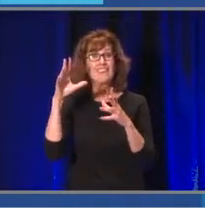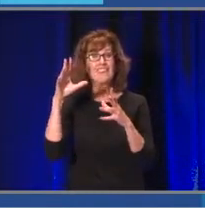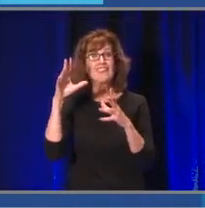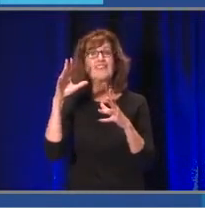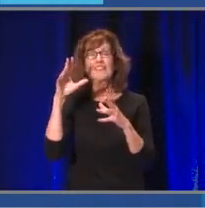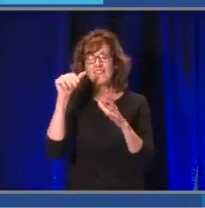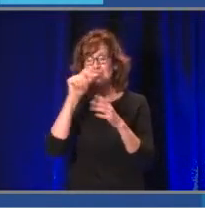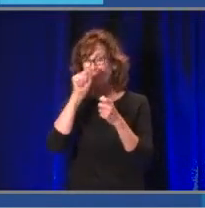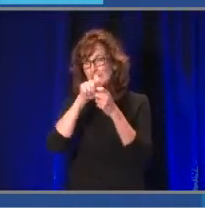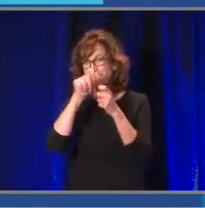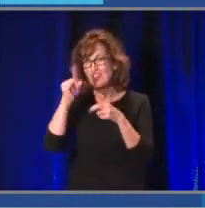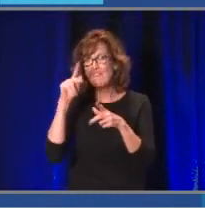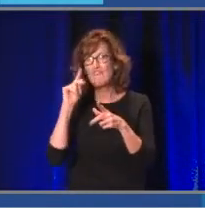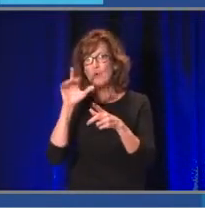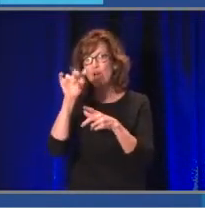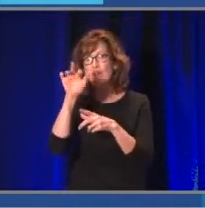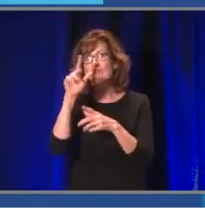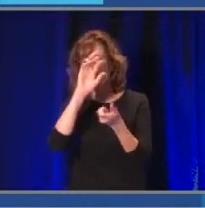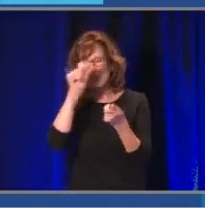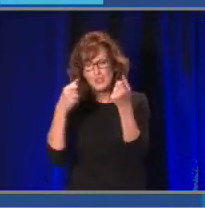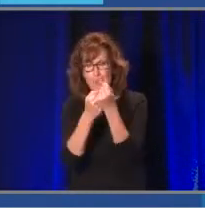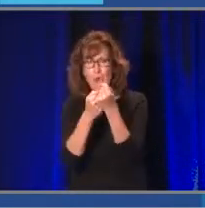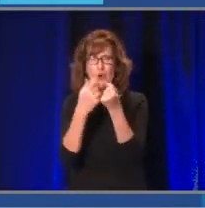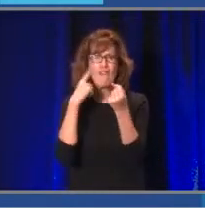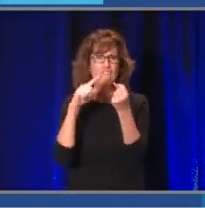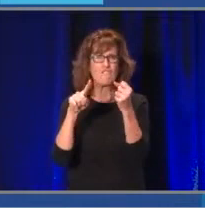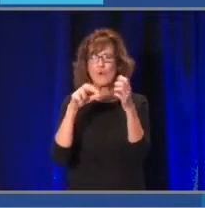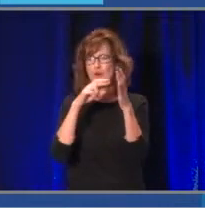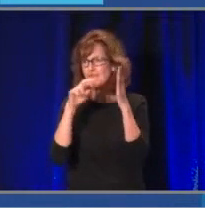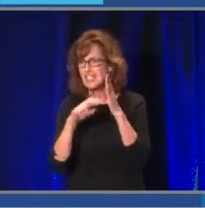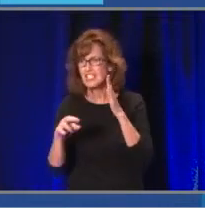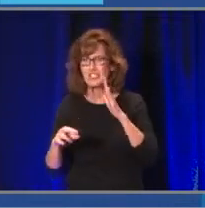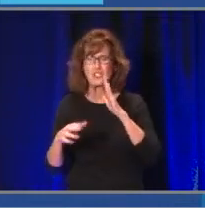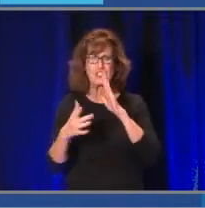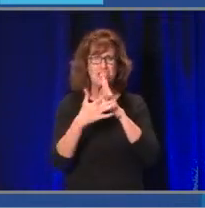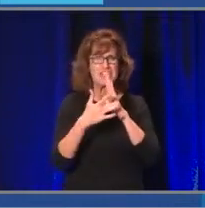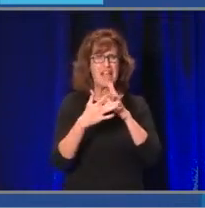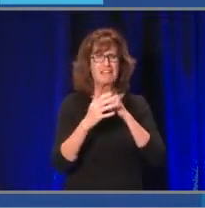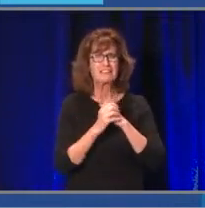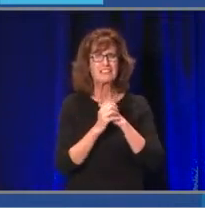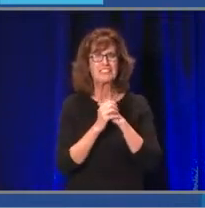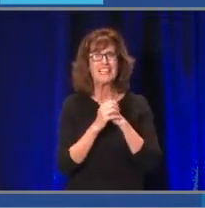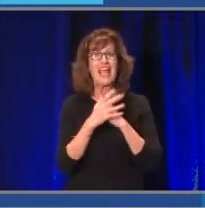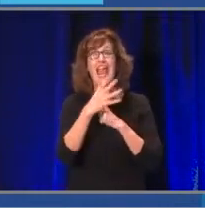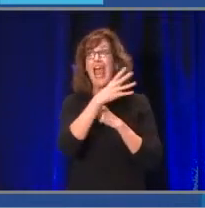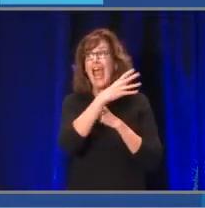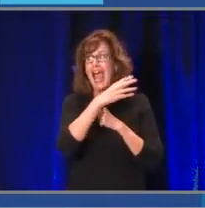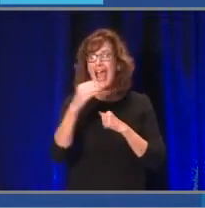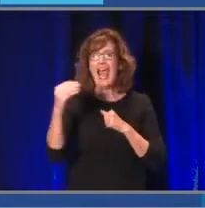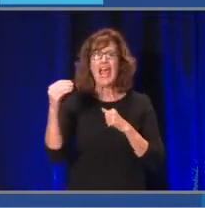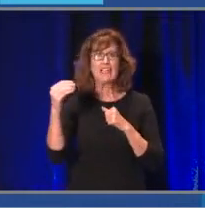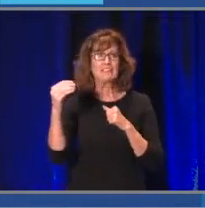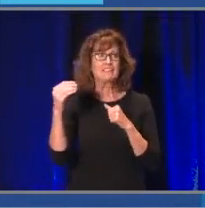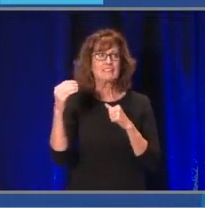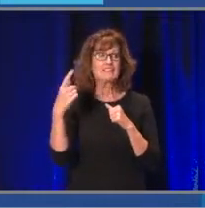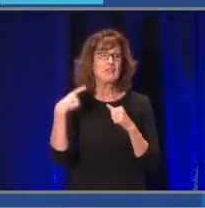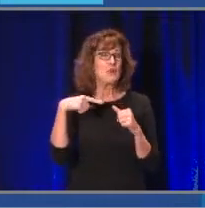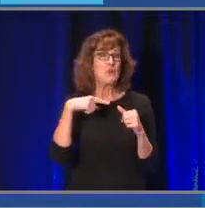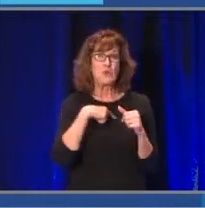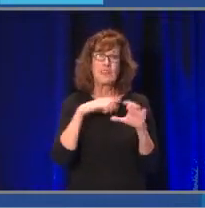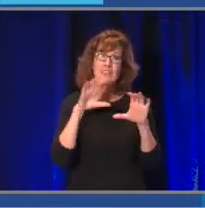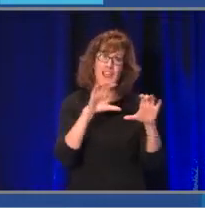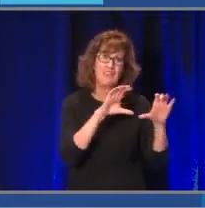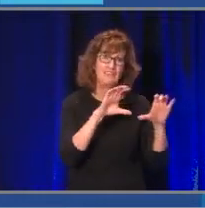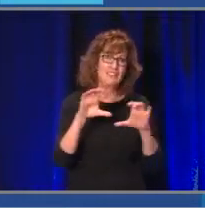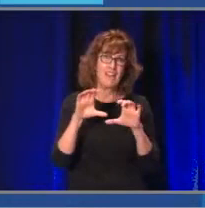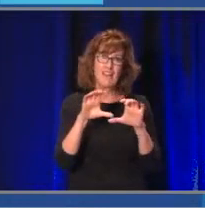and commitment to research, education, and technology. And I think as you heard, we've gone through a lot